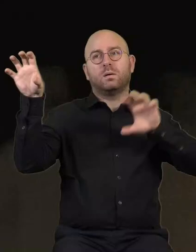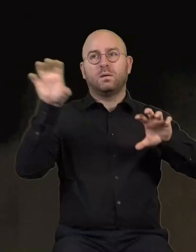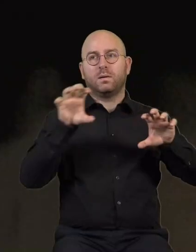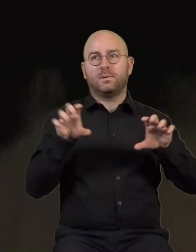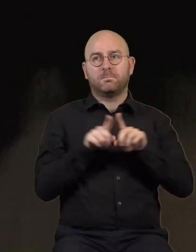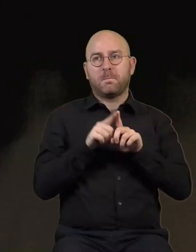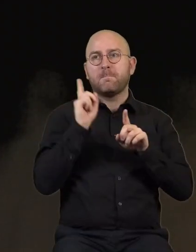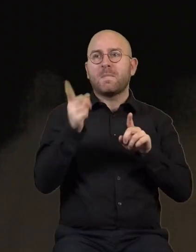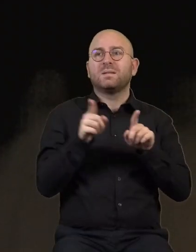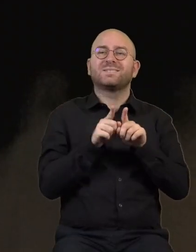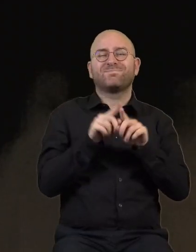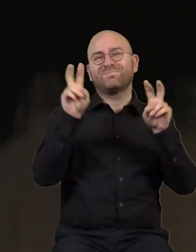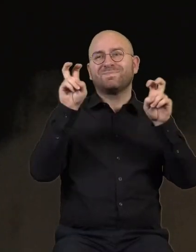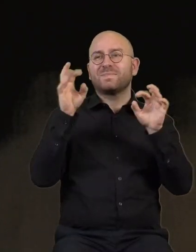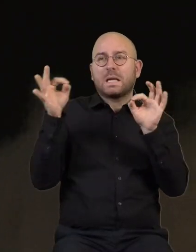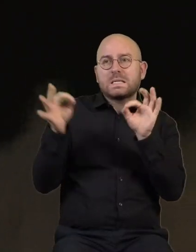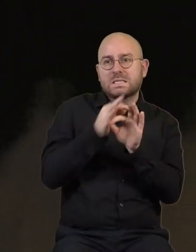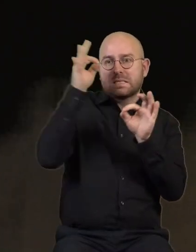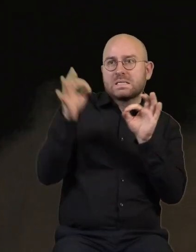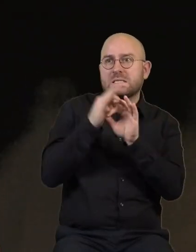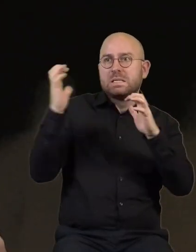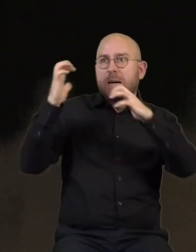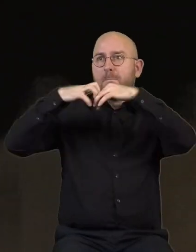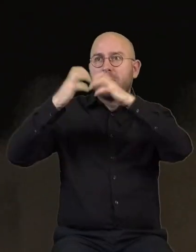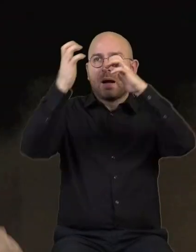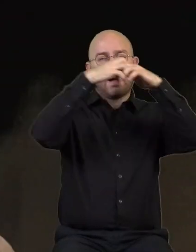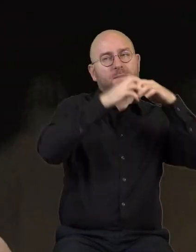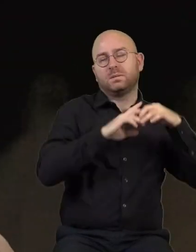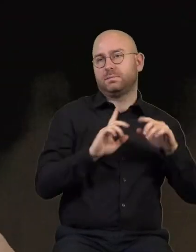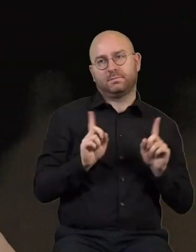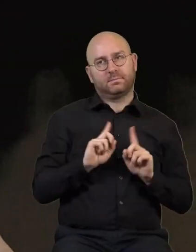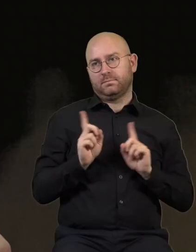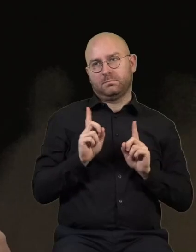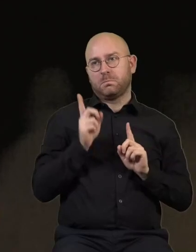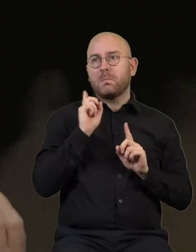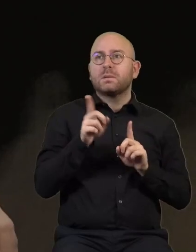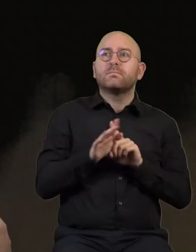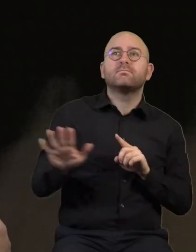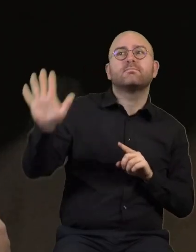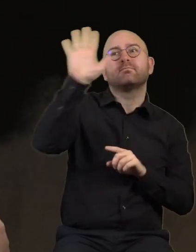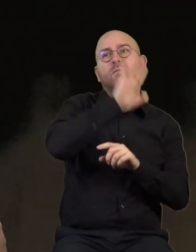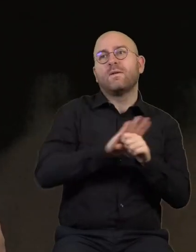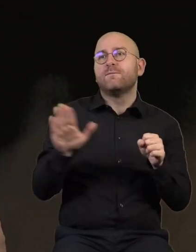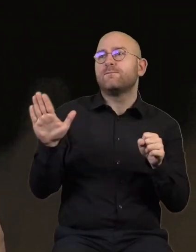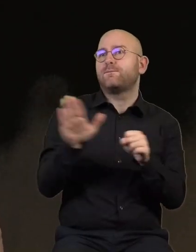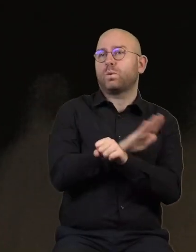Because otherwise, how do we guarantee that the European funds go to